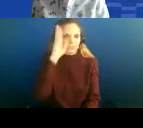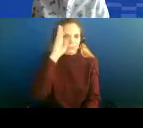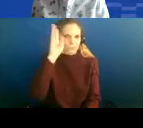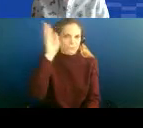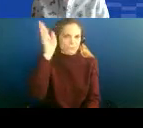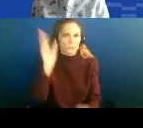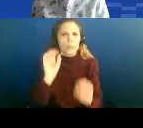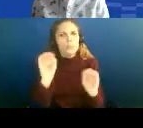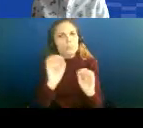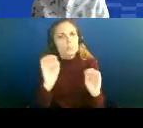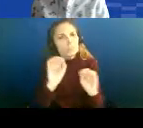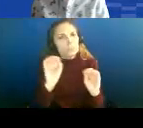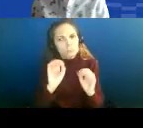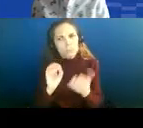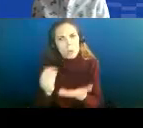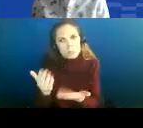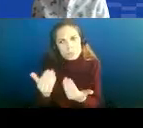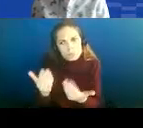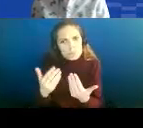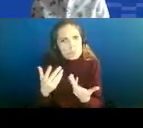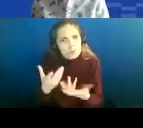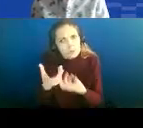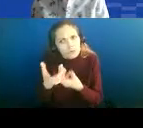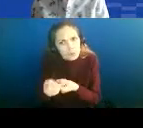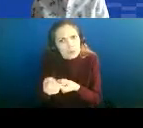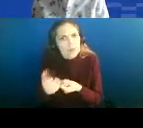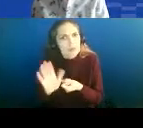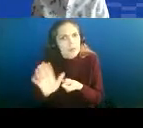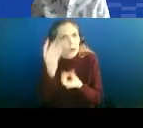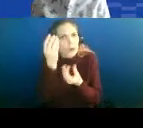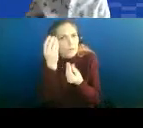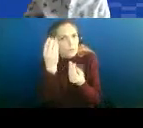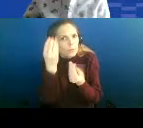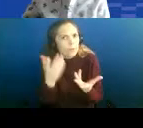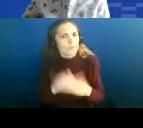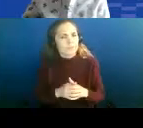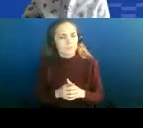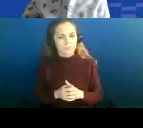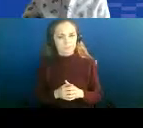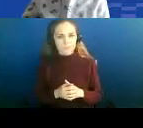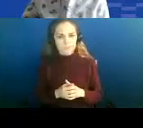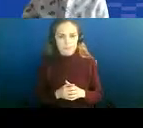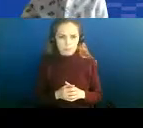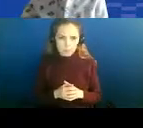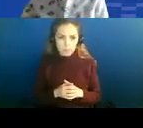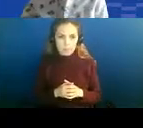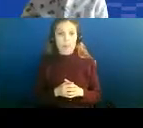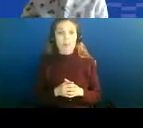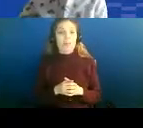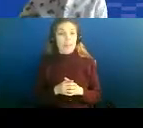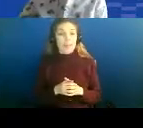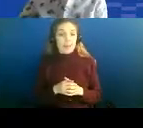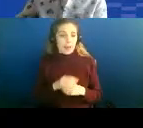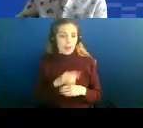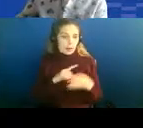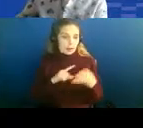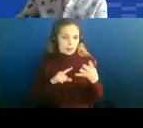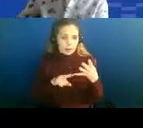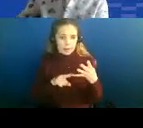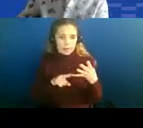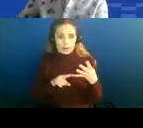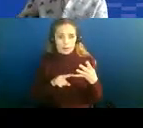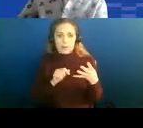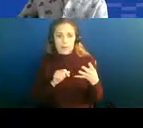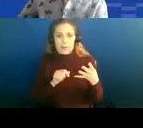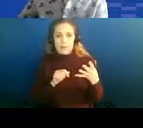of people living with cognitive disability and difference. And finally, especially working